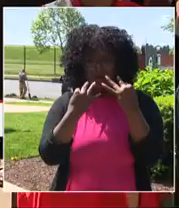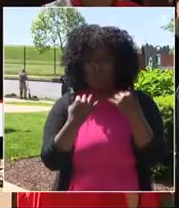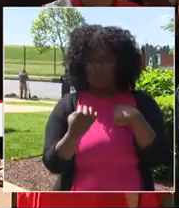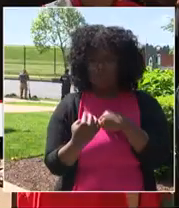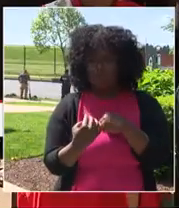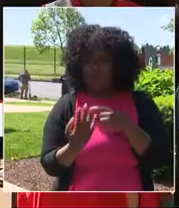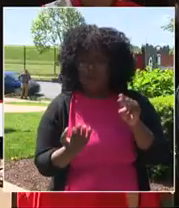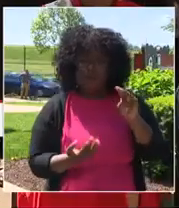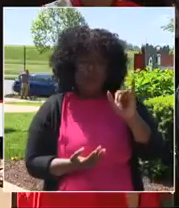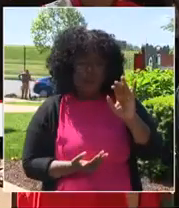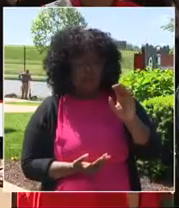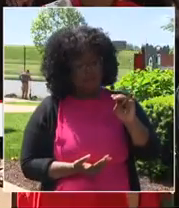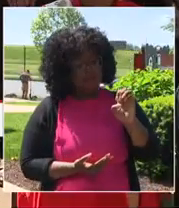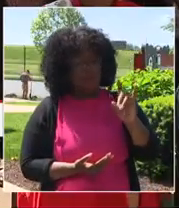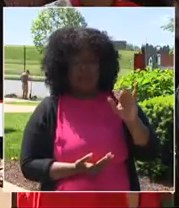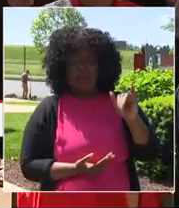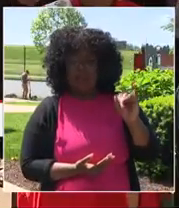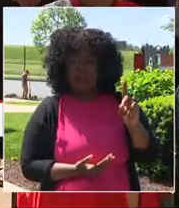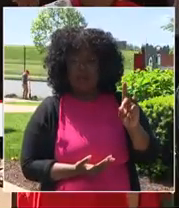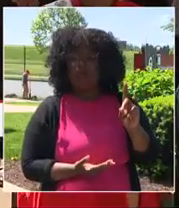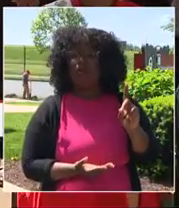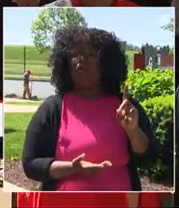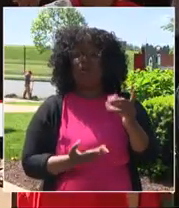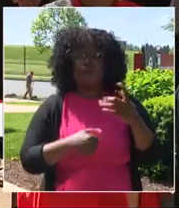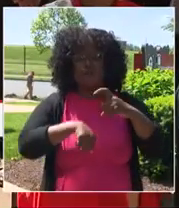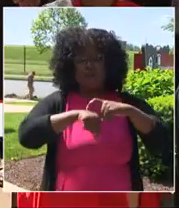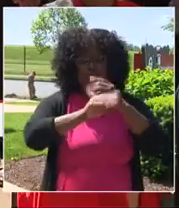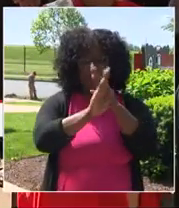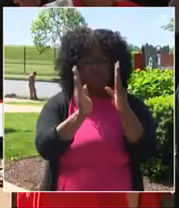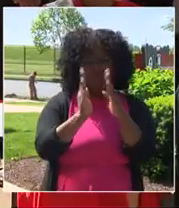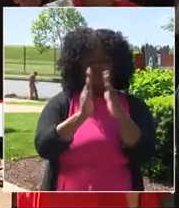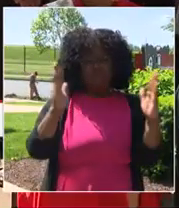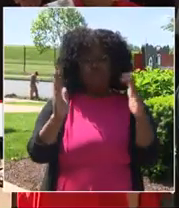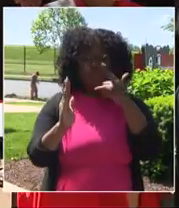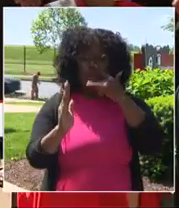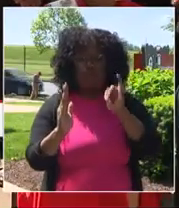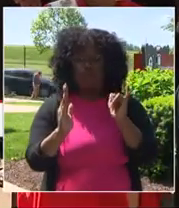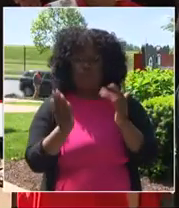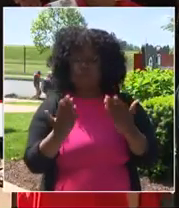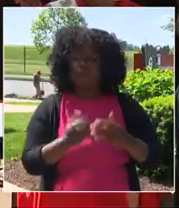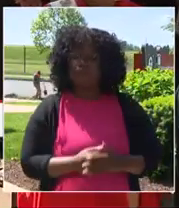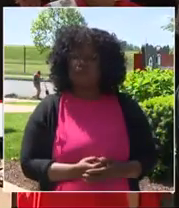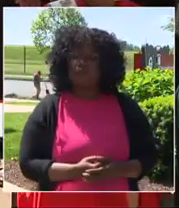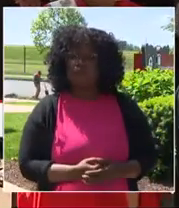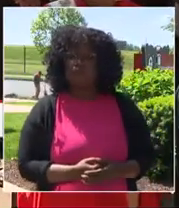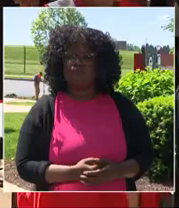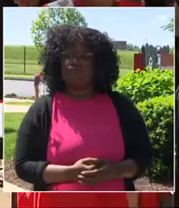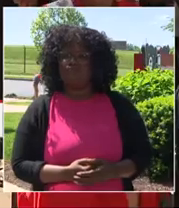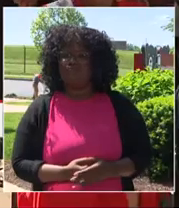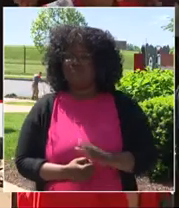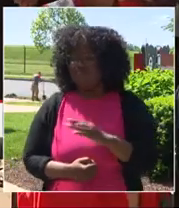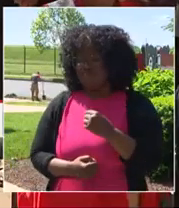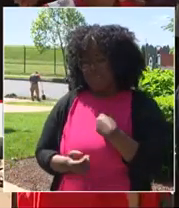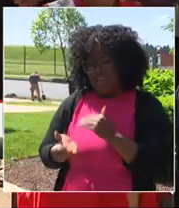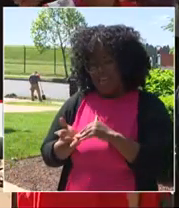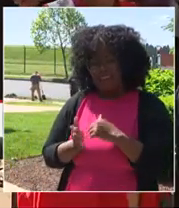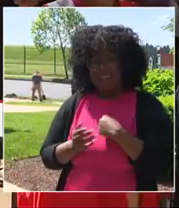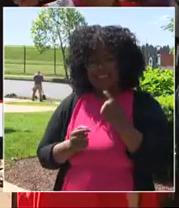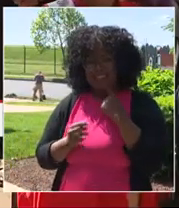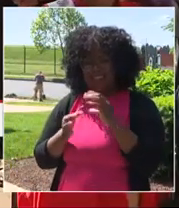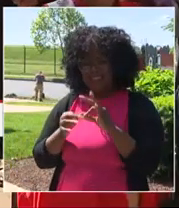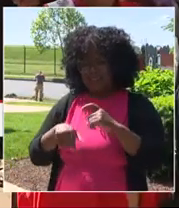is the timeline for them and their families if they are impacted by this? I just said we really can't say at this point